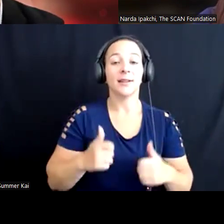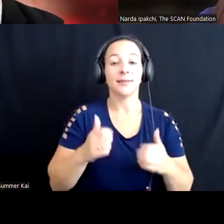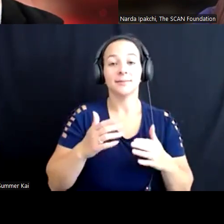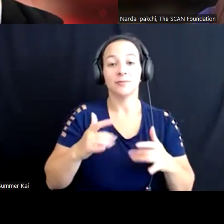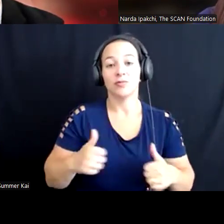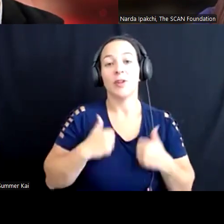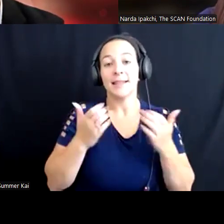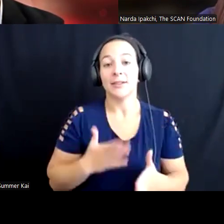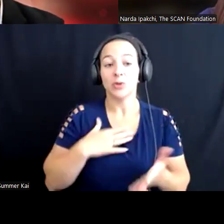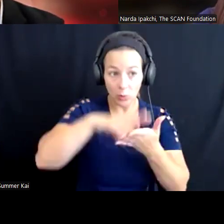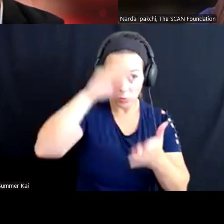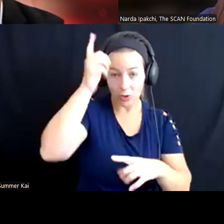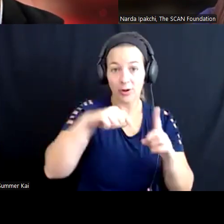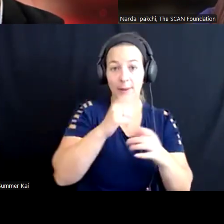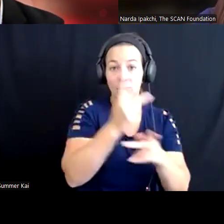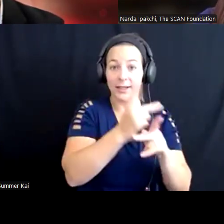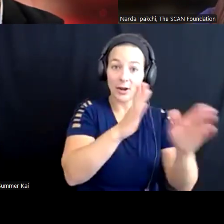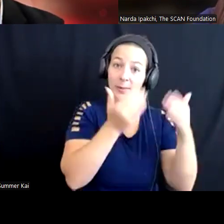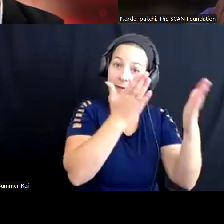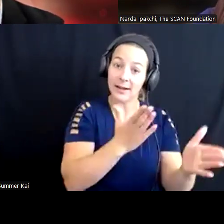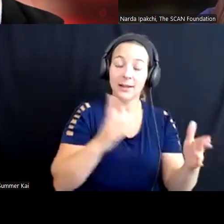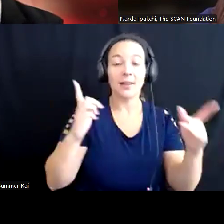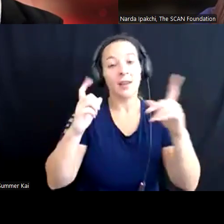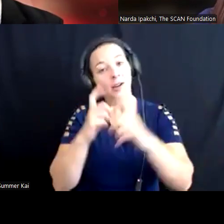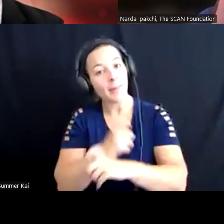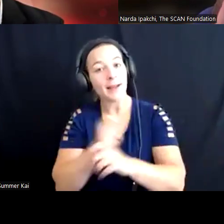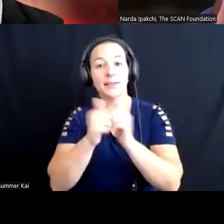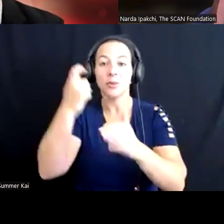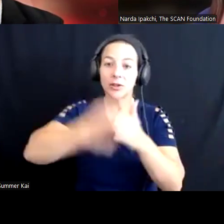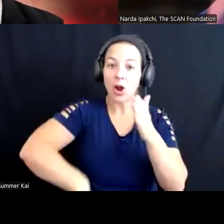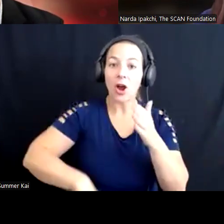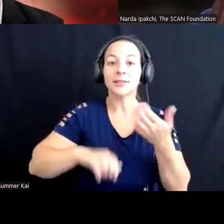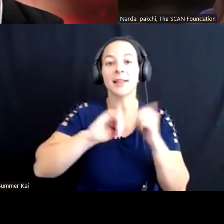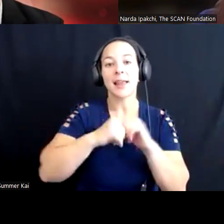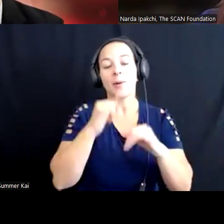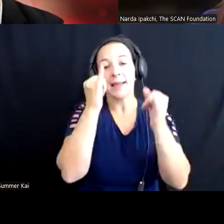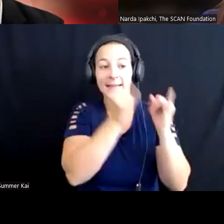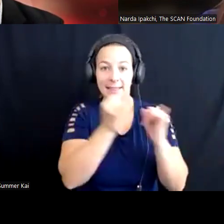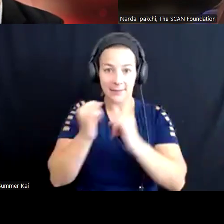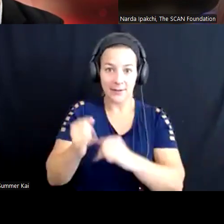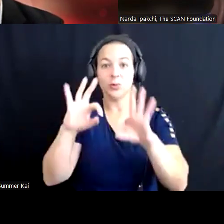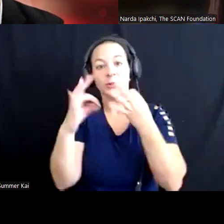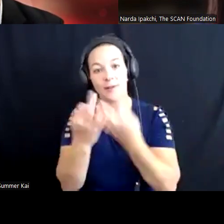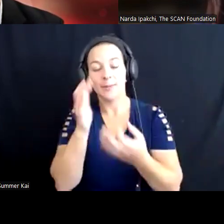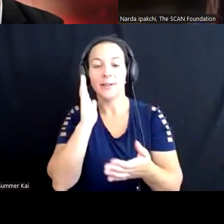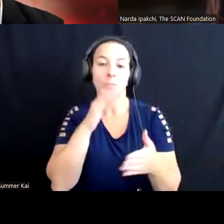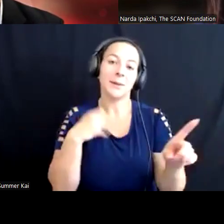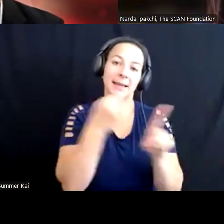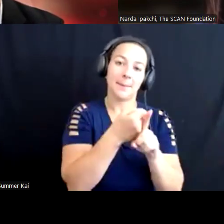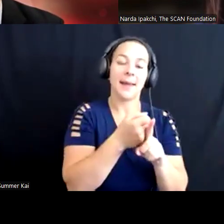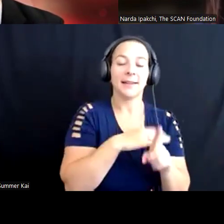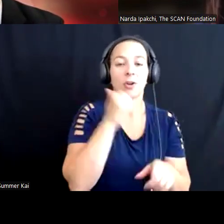about caregiving, the complexities, its related costs, and how individuals and families are impacted on a regular